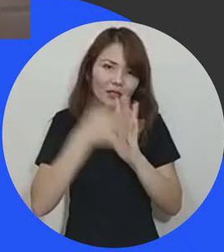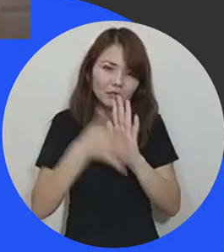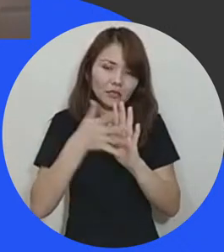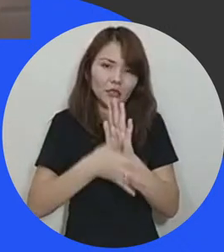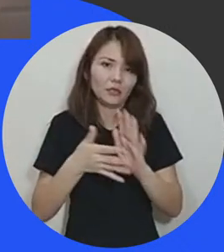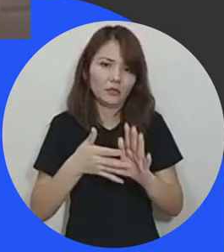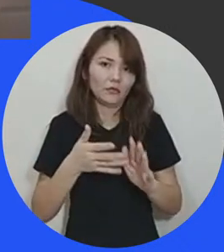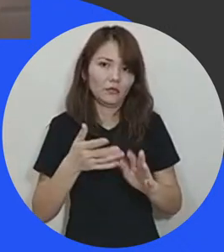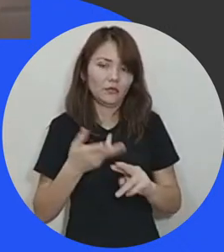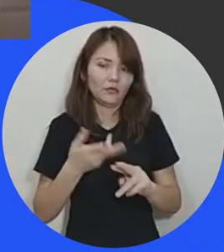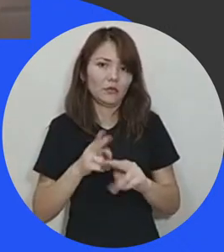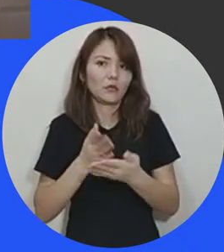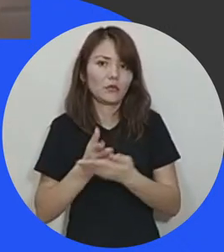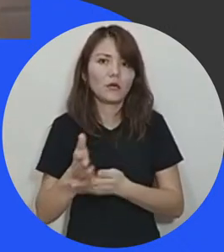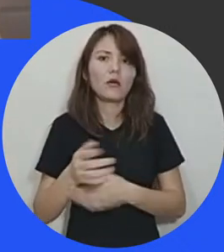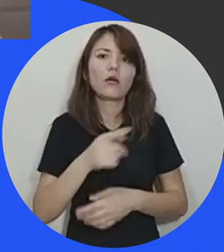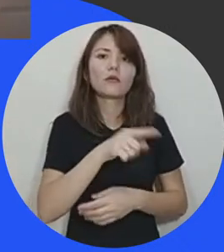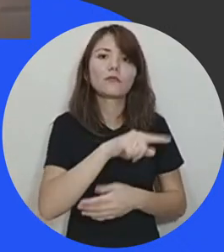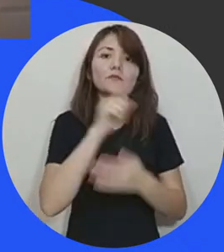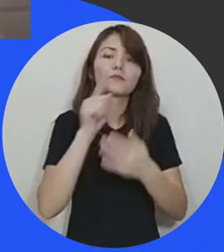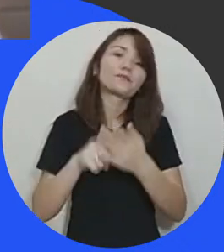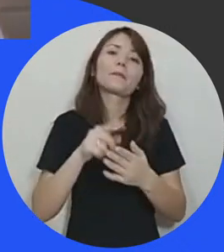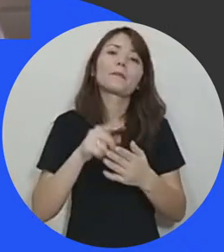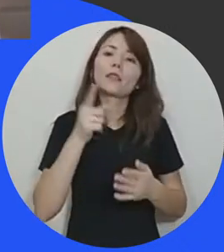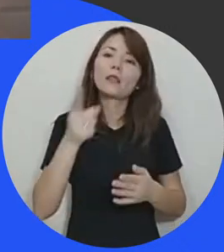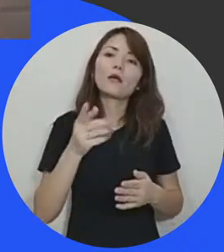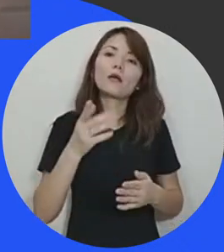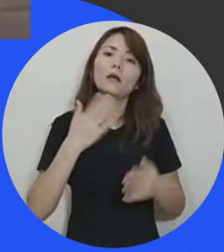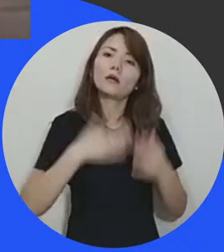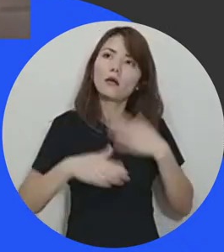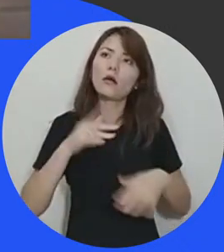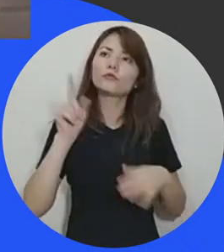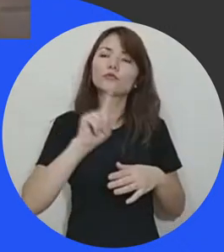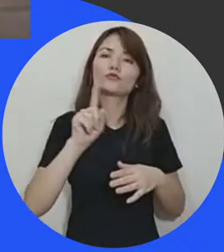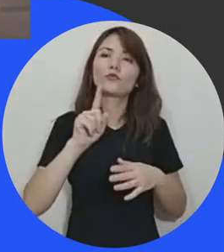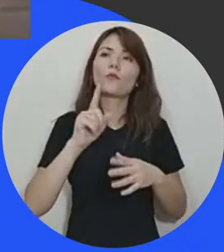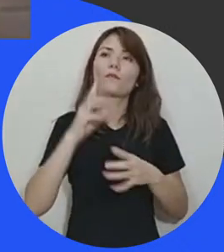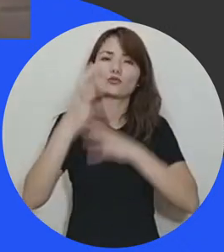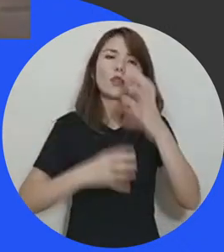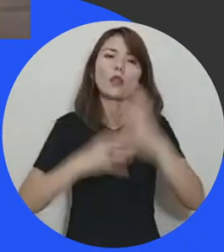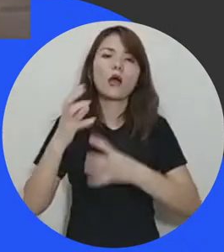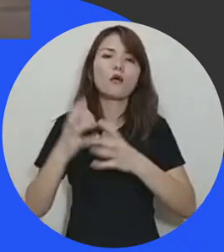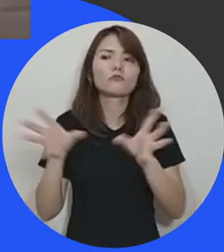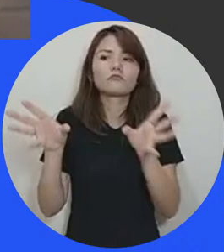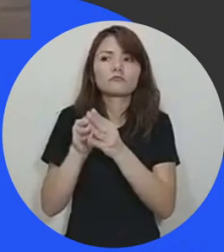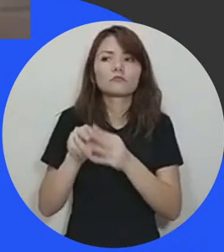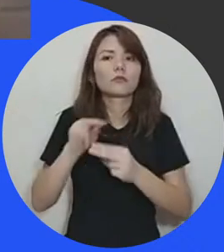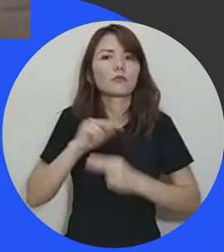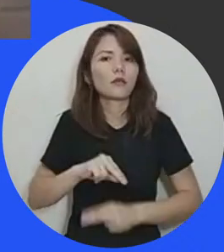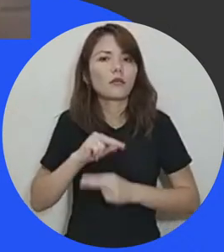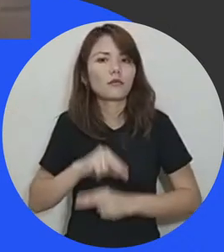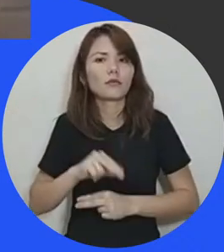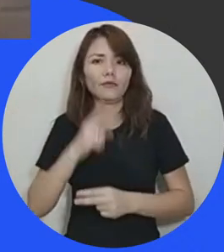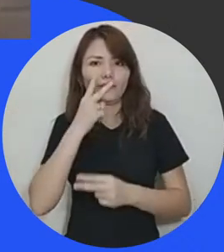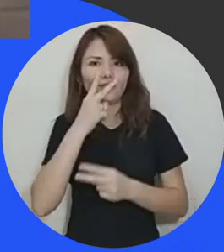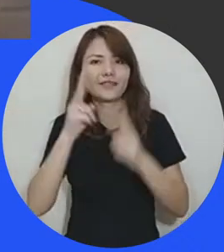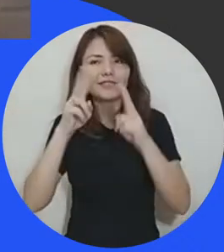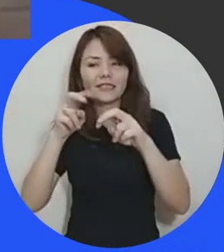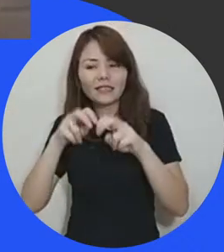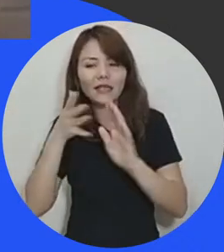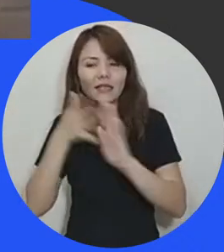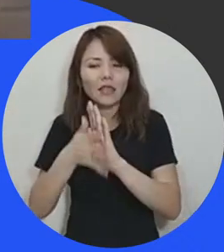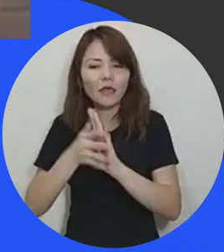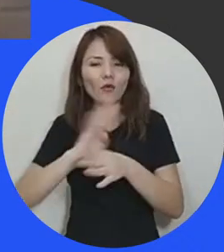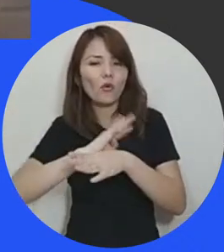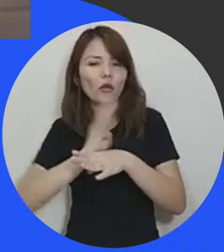happy are you with the amount of international collaboration in researching the coronavirus, and what could be done more in